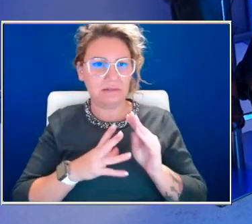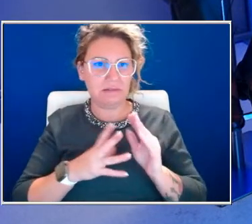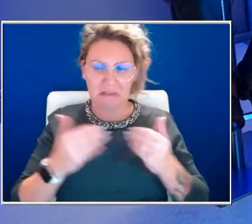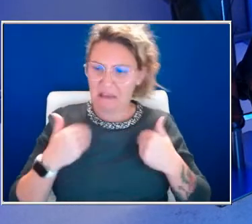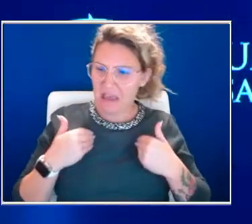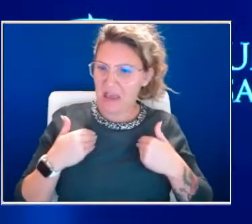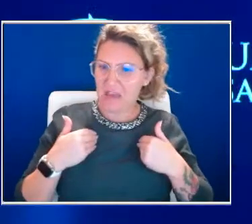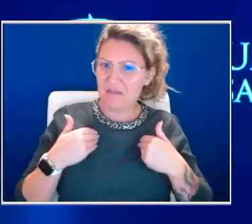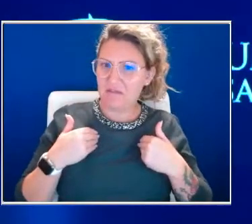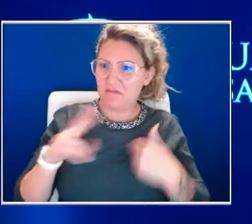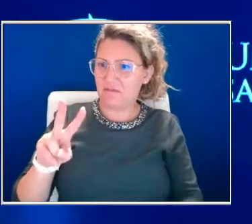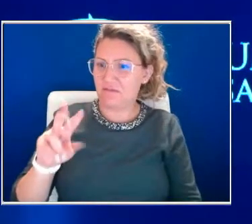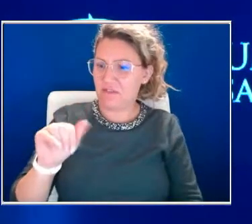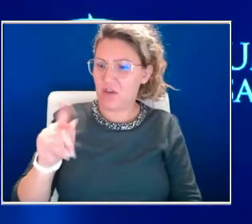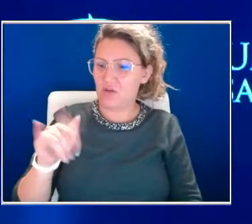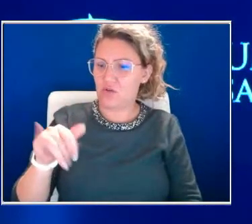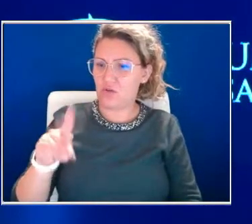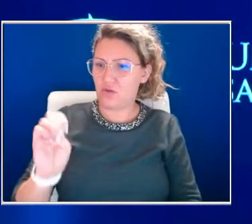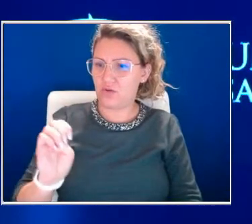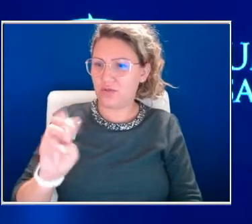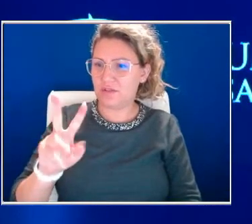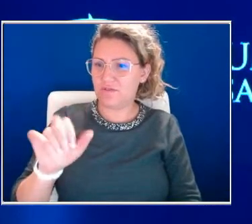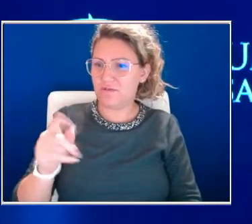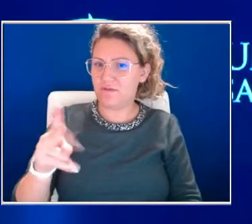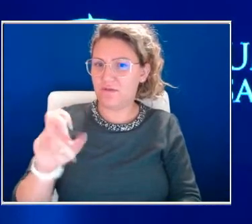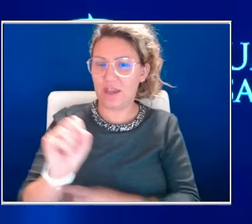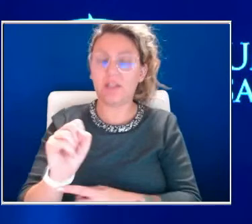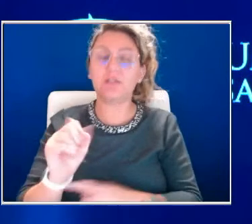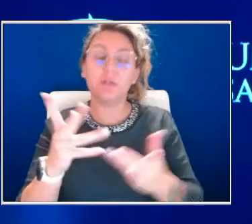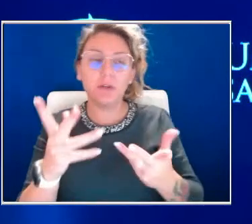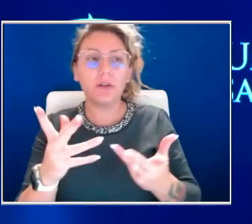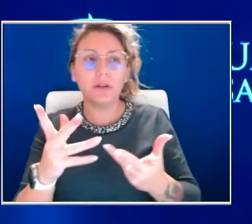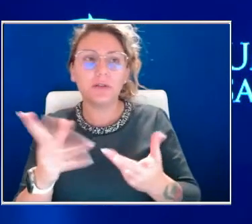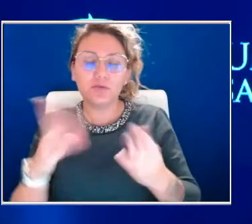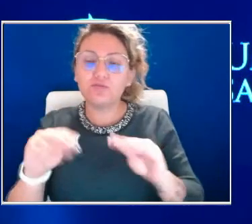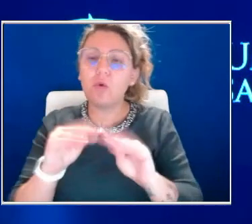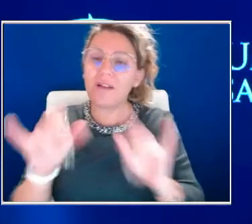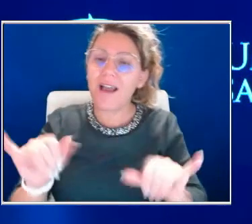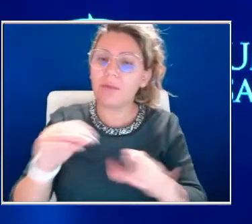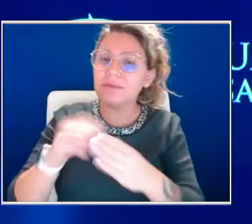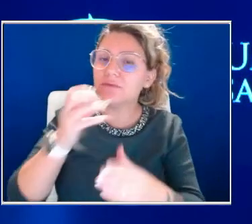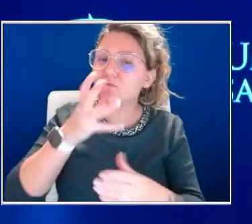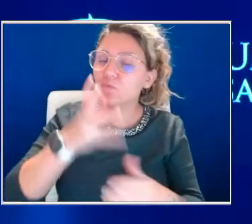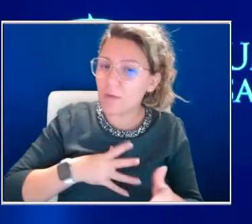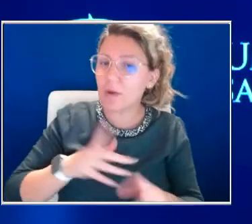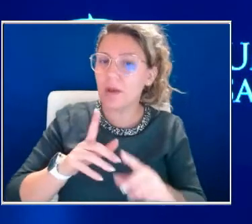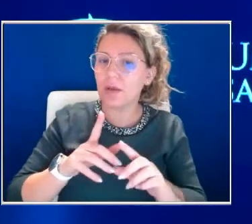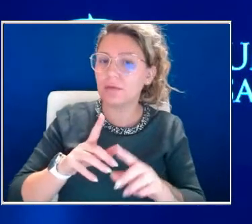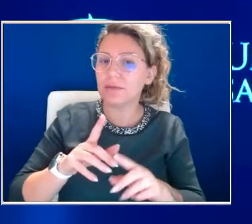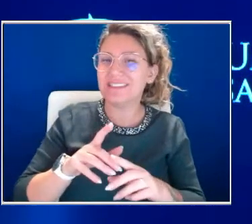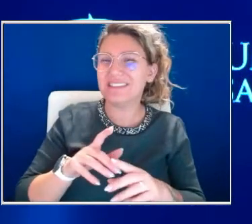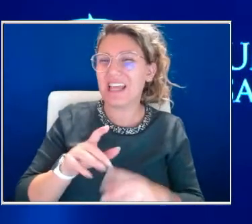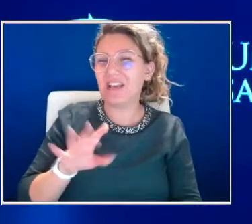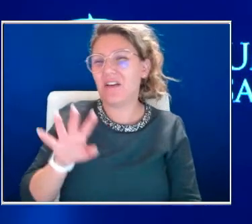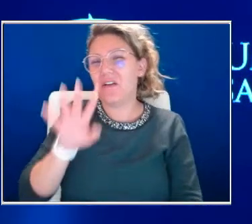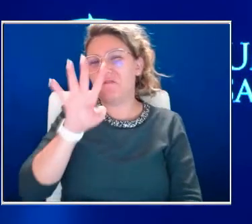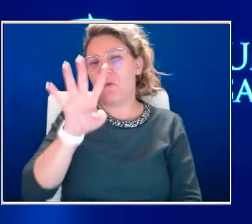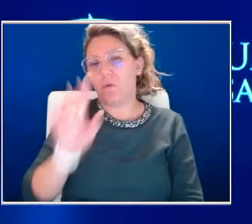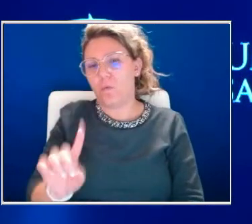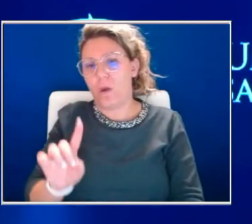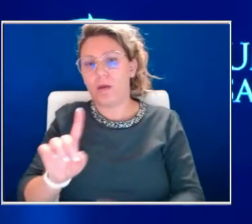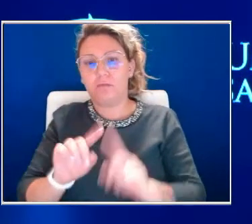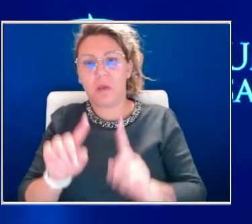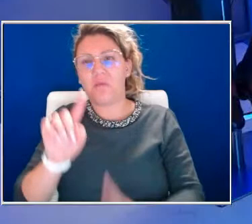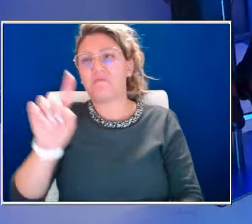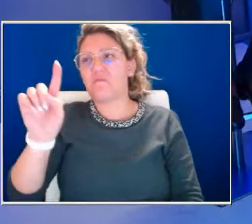Well, varicose veins are more common in women. The ratio is about 4 to 1. In our practice, about a third of our patients are men. Do